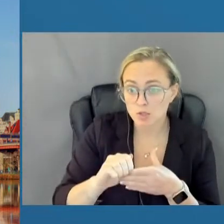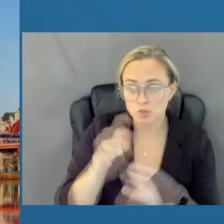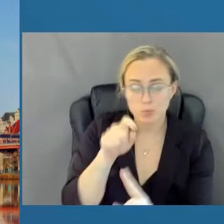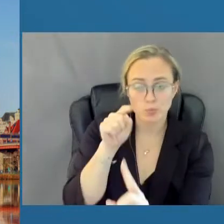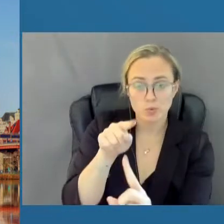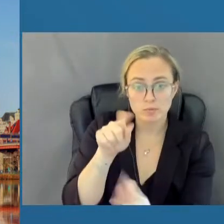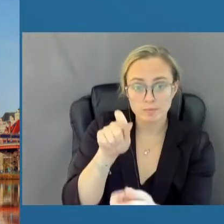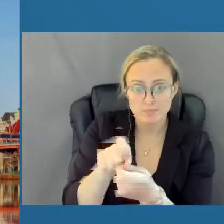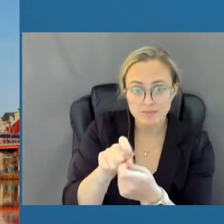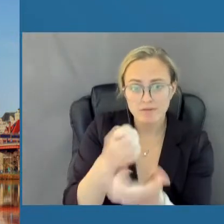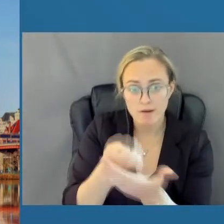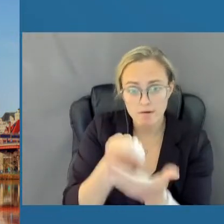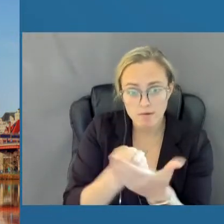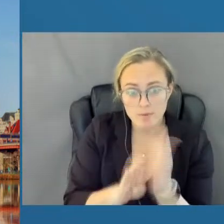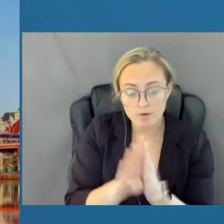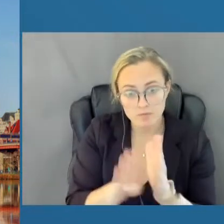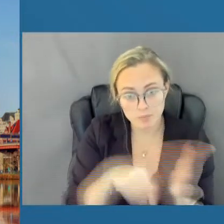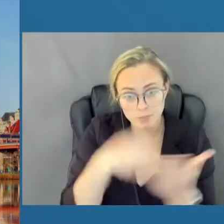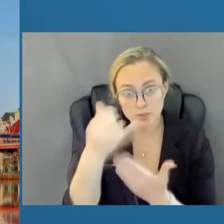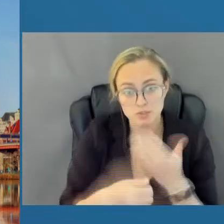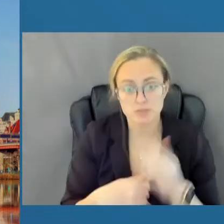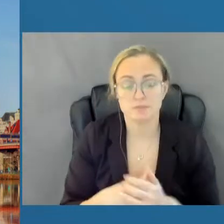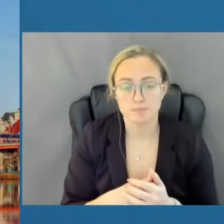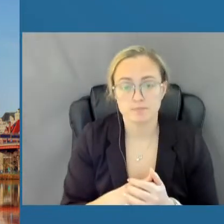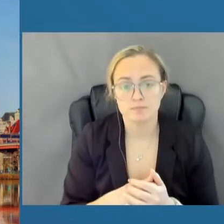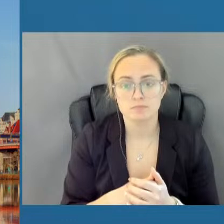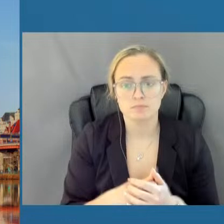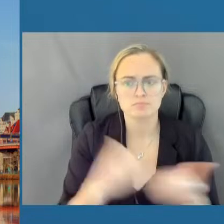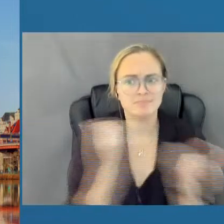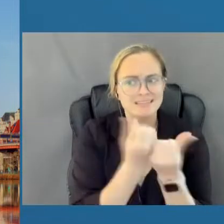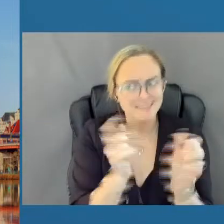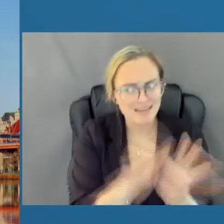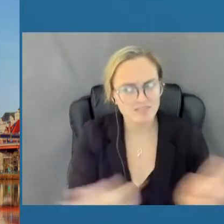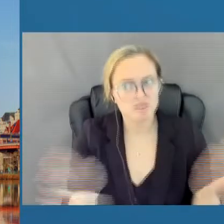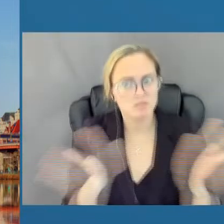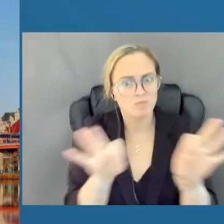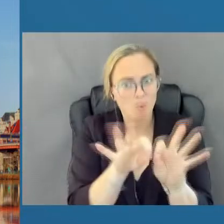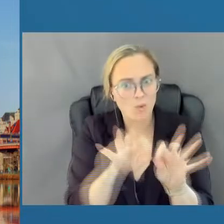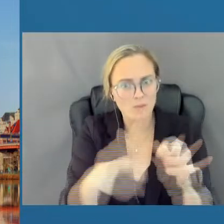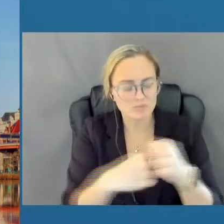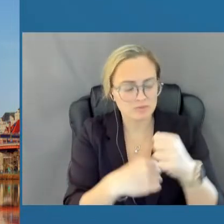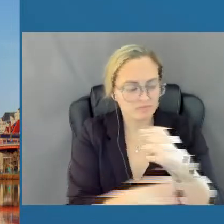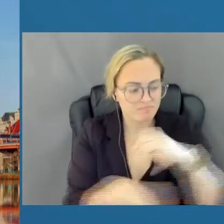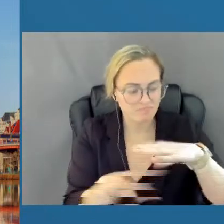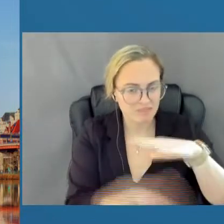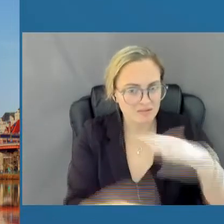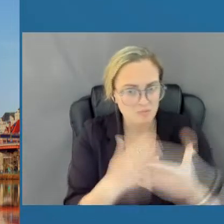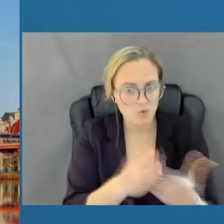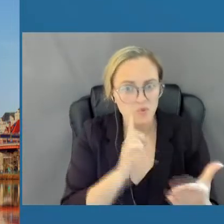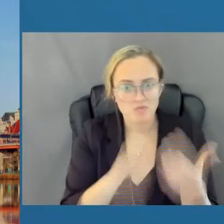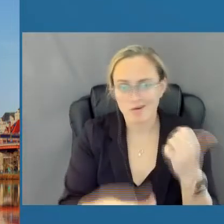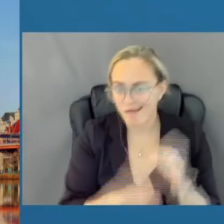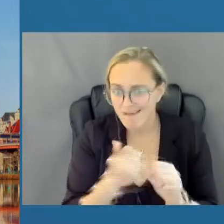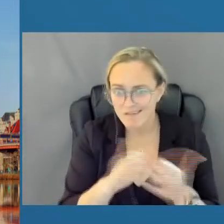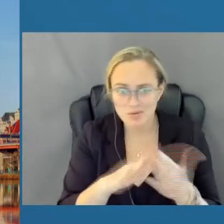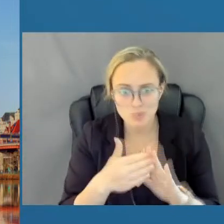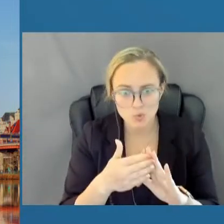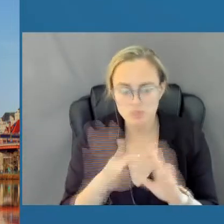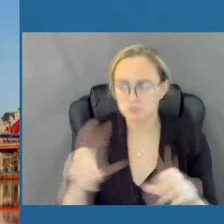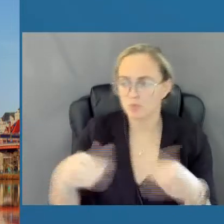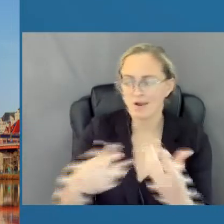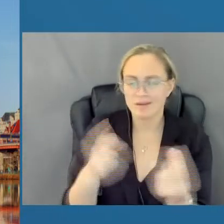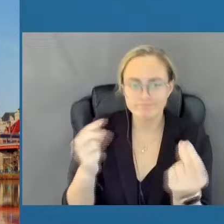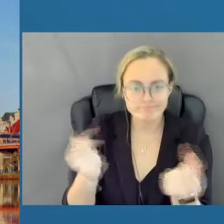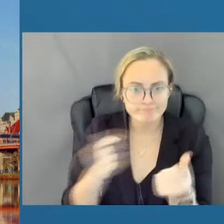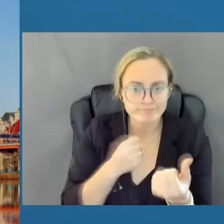economic development projects. And because safety must be the foundation of any thriving community, we're providing immediate support to